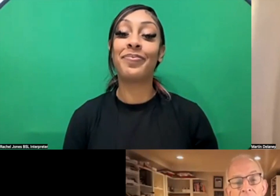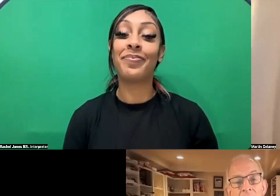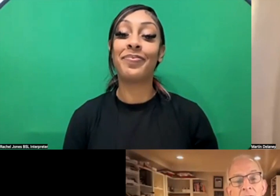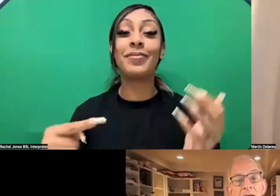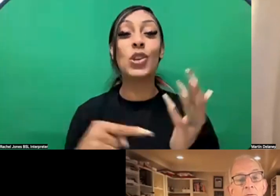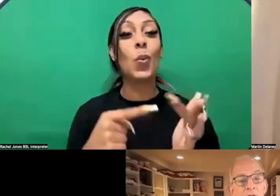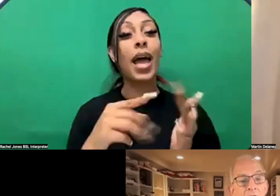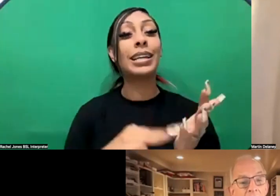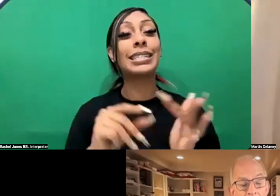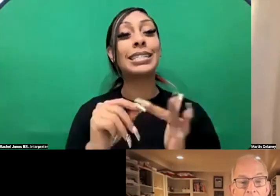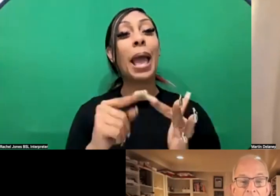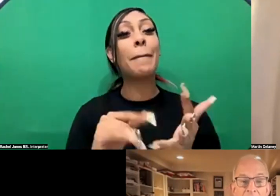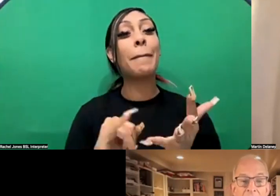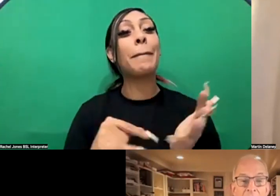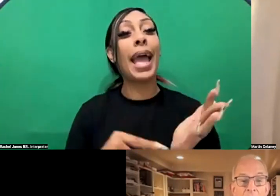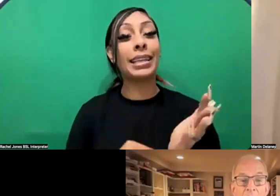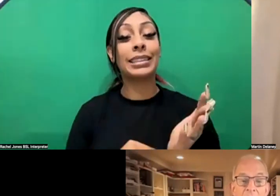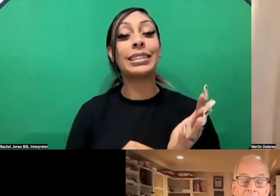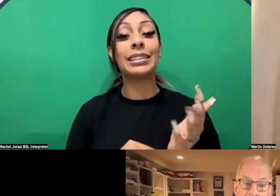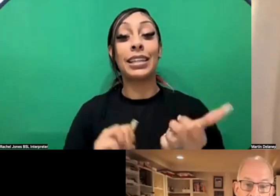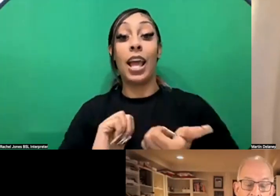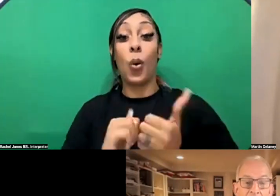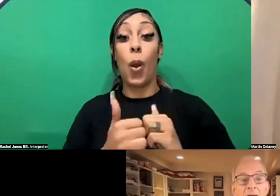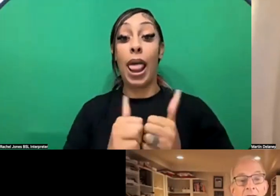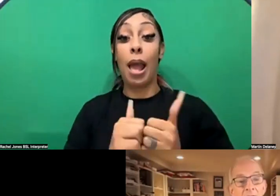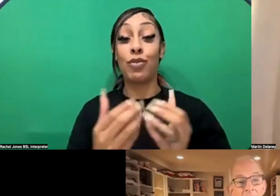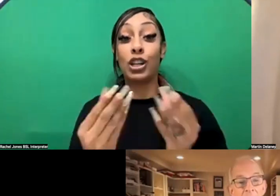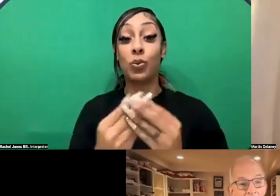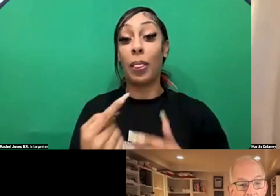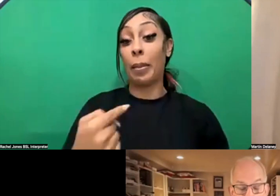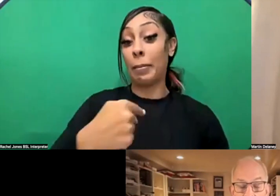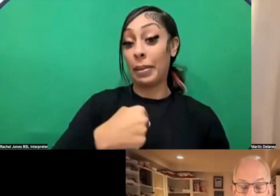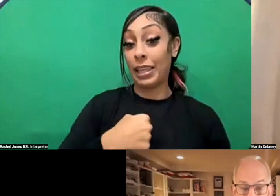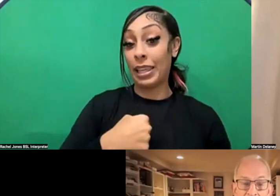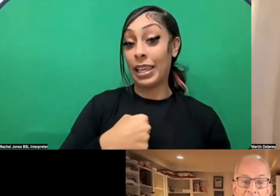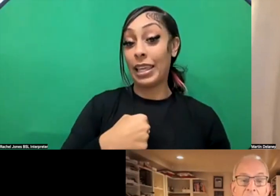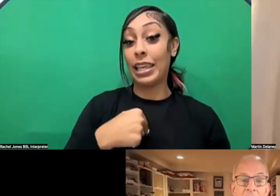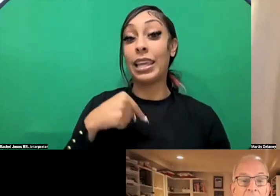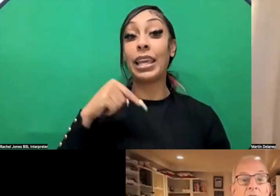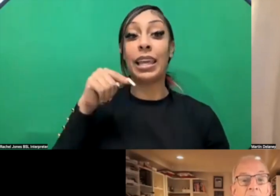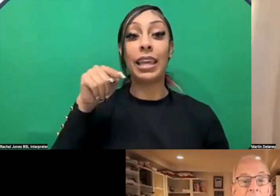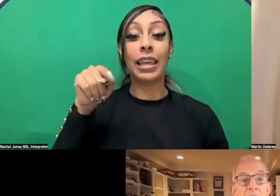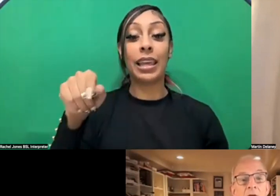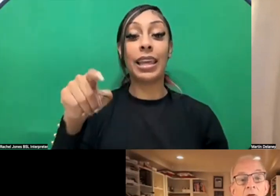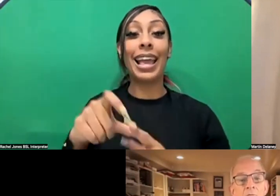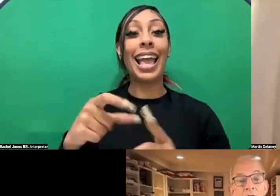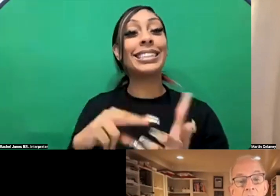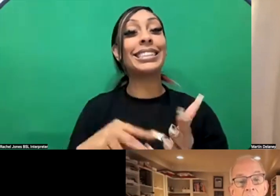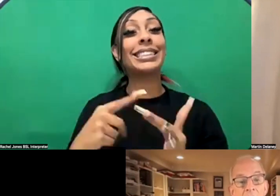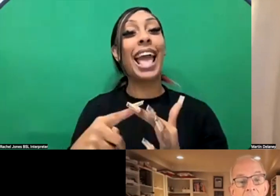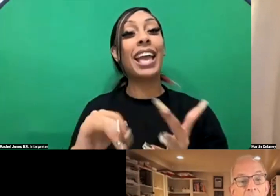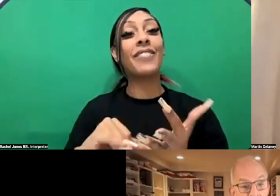2011, and it was a collaboration between me and my dear friend of many years, Dave Smith, who